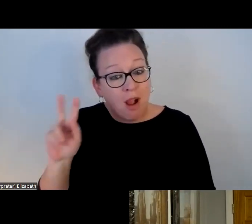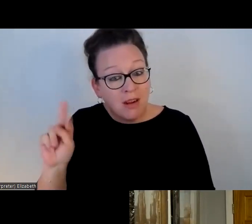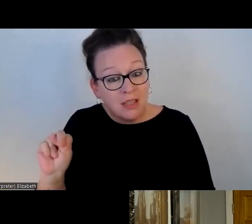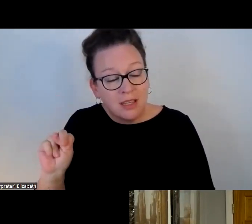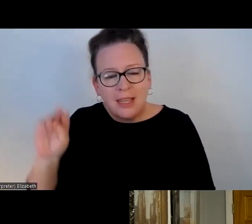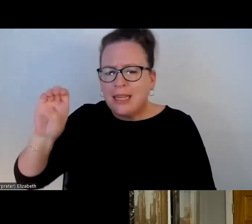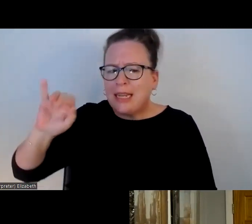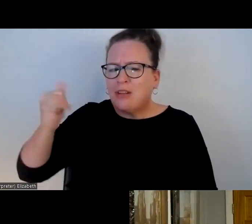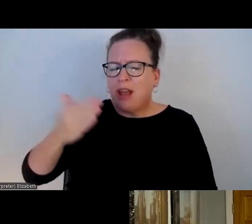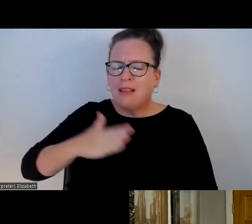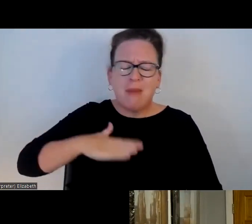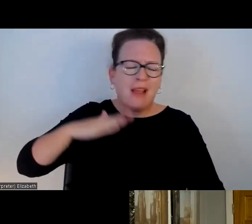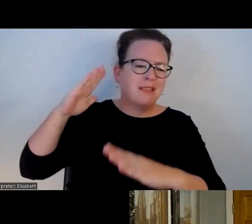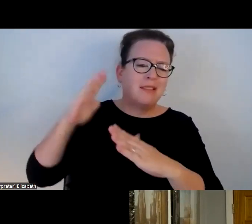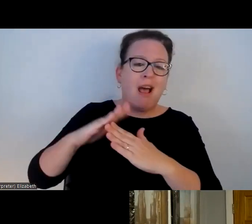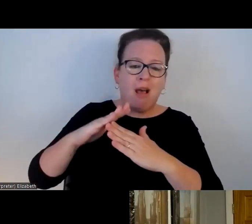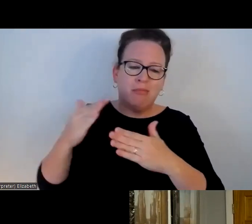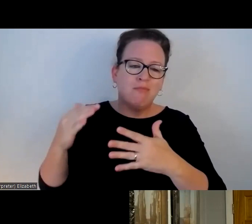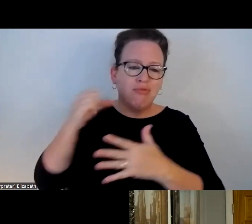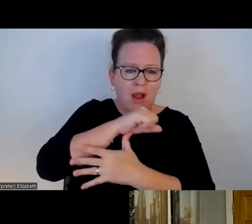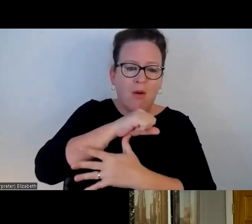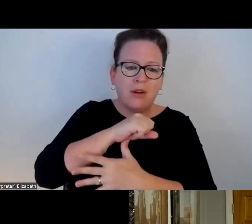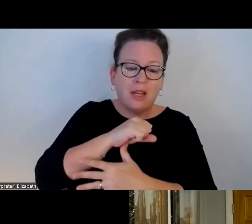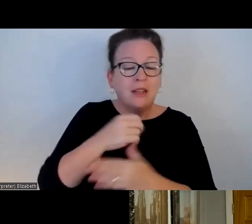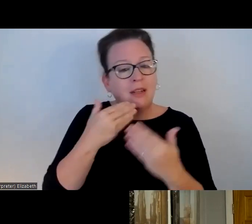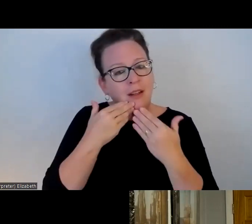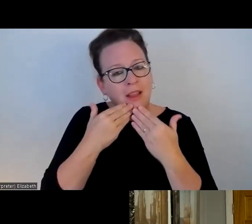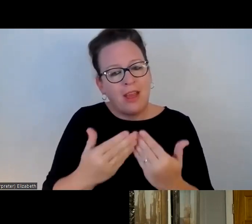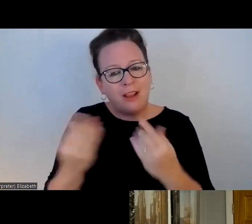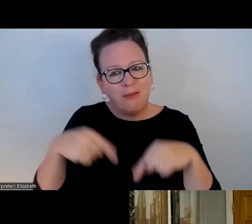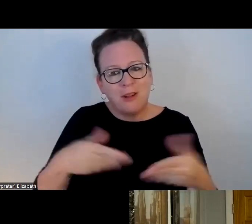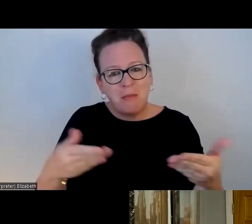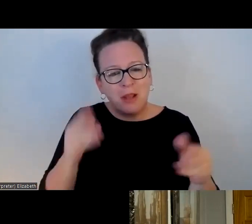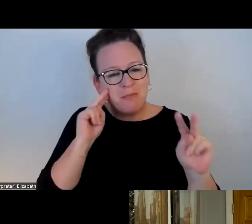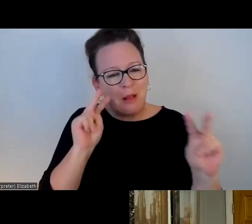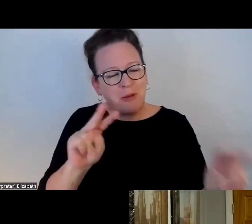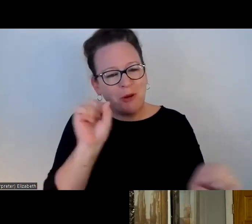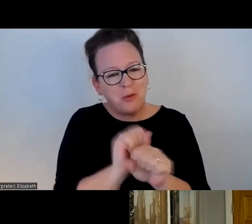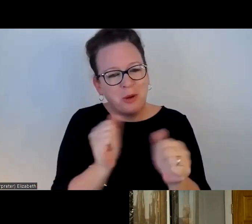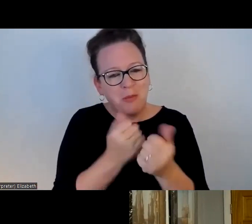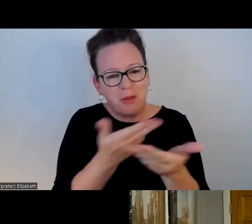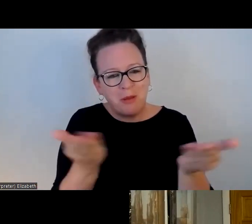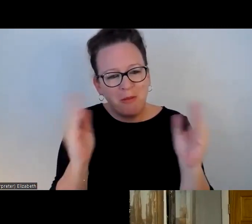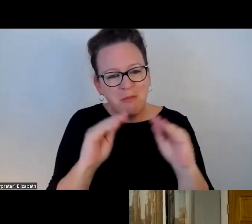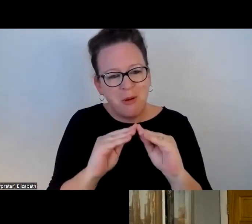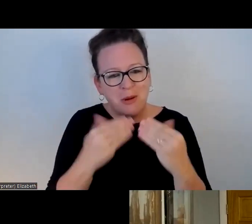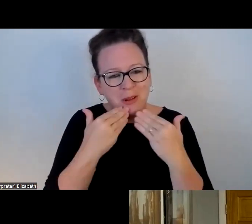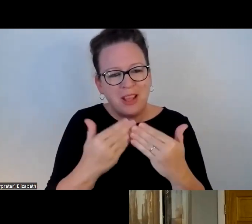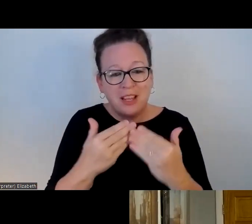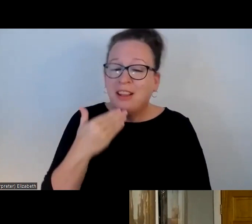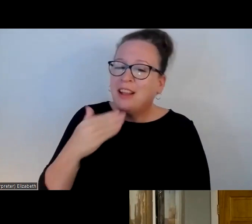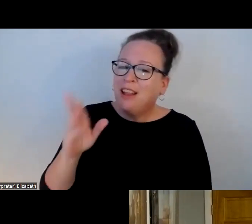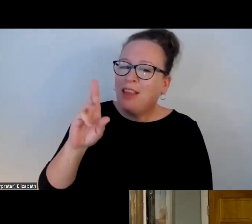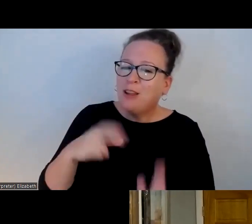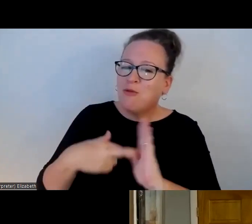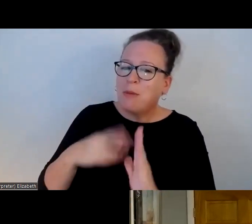#1 priority. So thank you for being here, and I look forward to working with you more. Thank you so much. Thank you, Rep. Dubois.